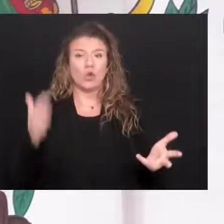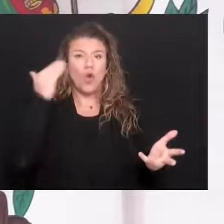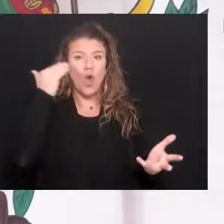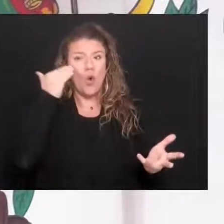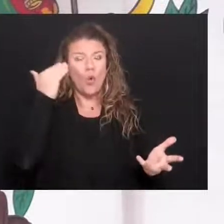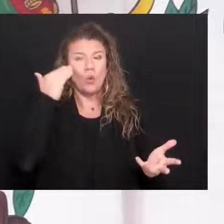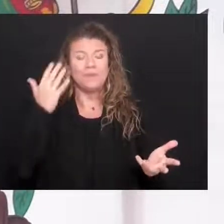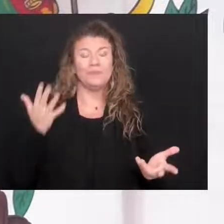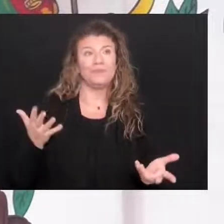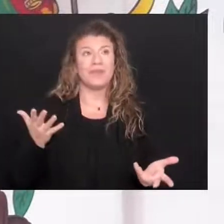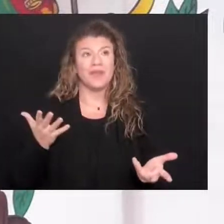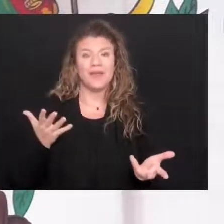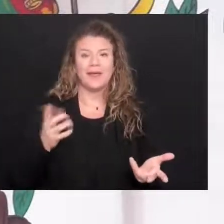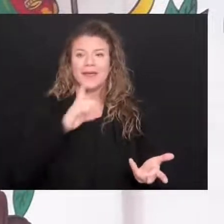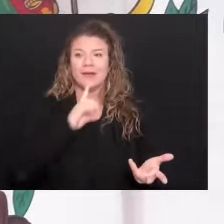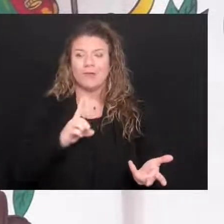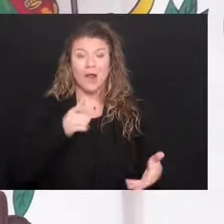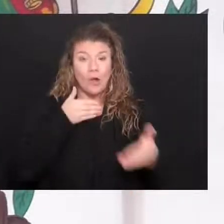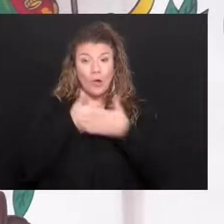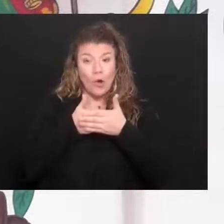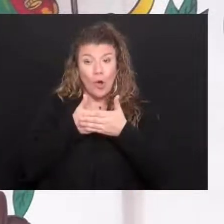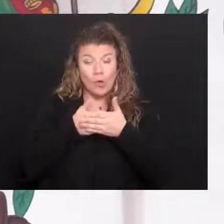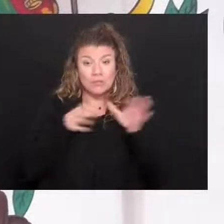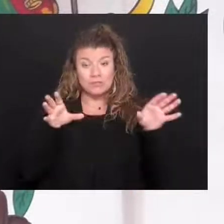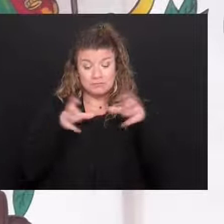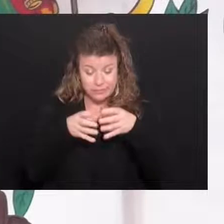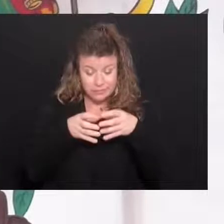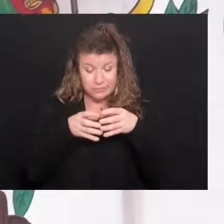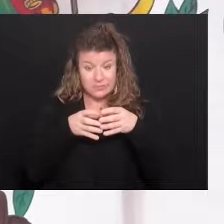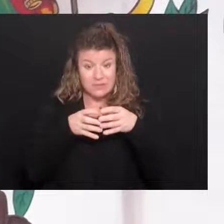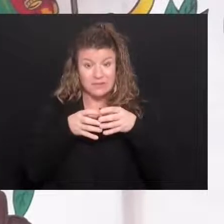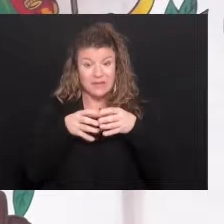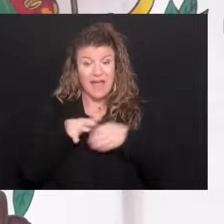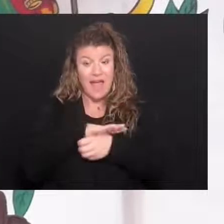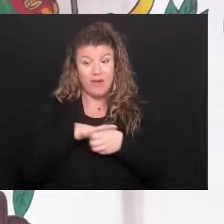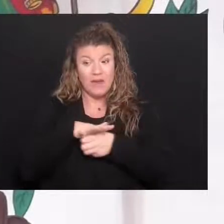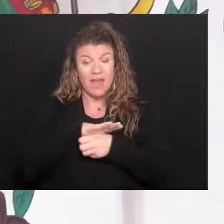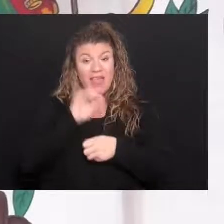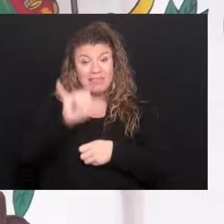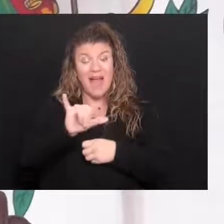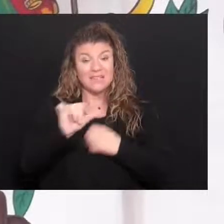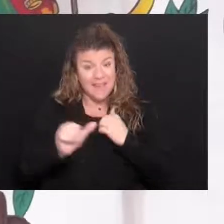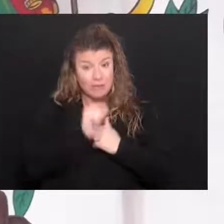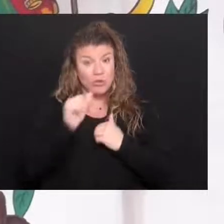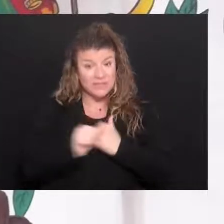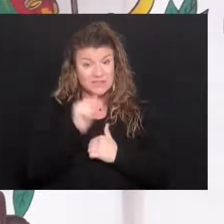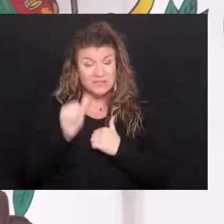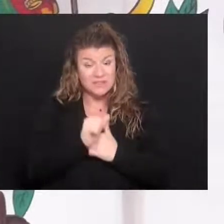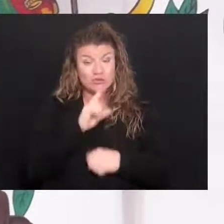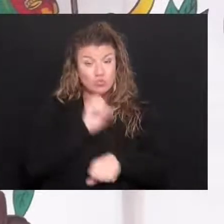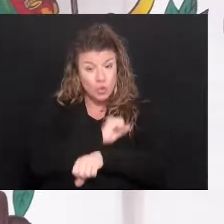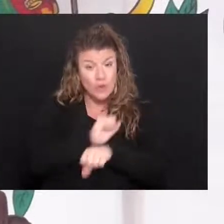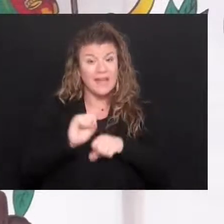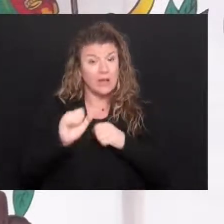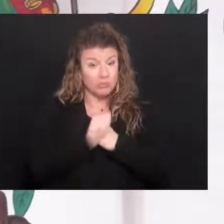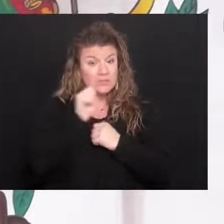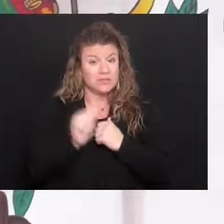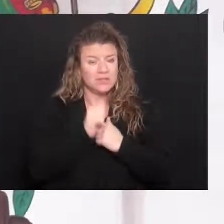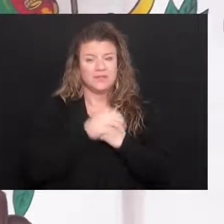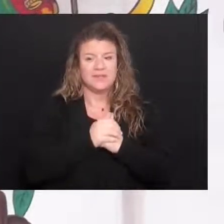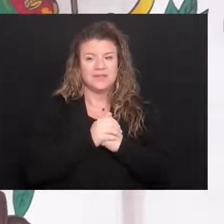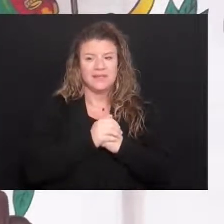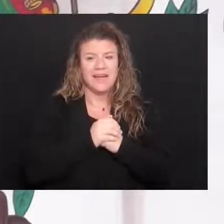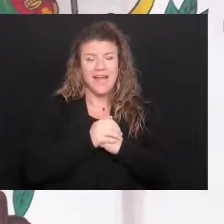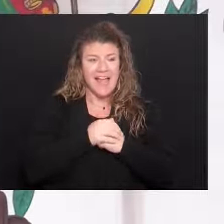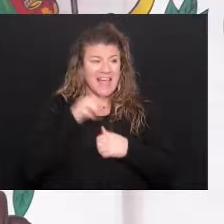in a relatively closed-in atmosphere, it's dangerous. It really, truly is. We're not out of the